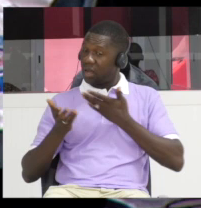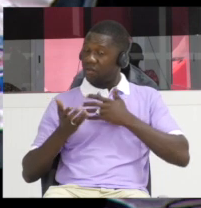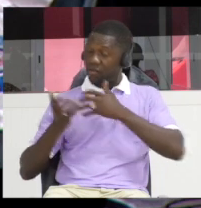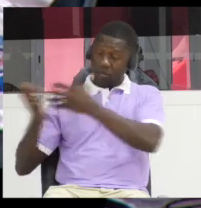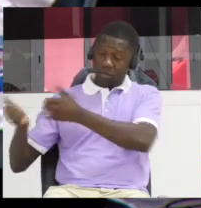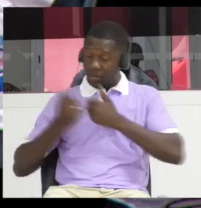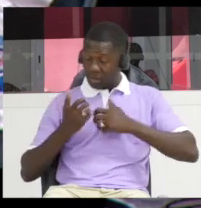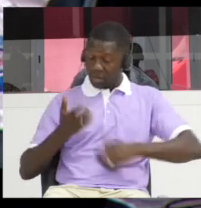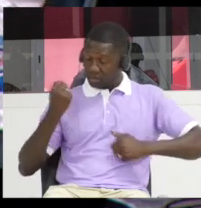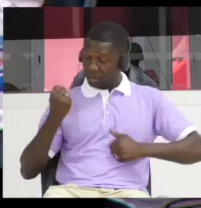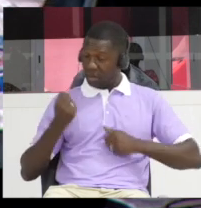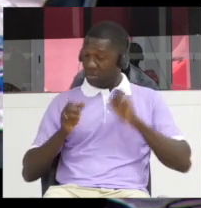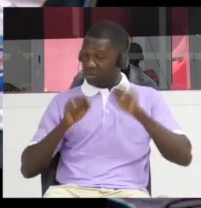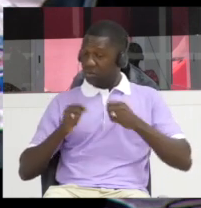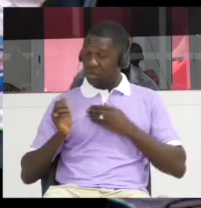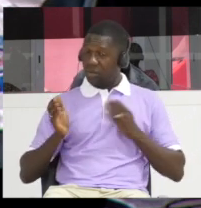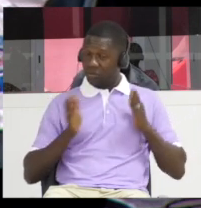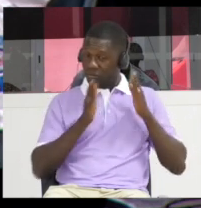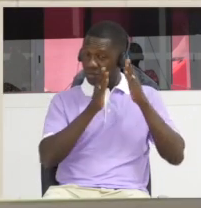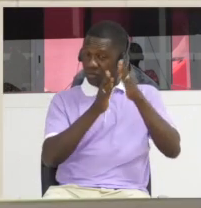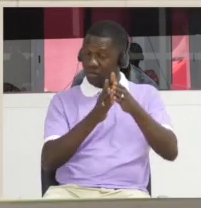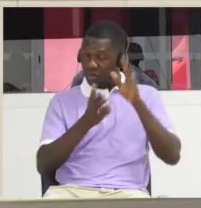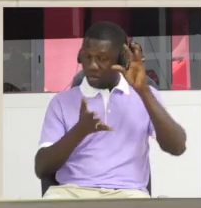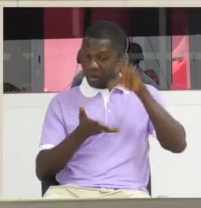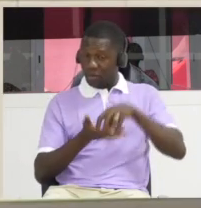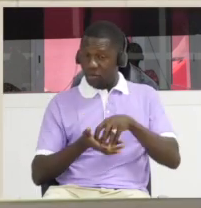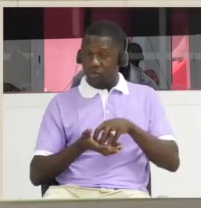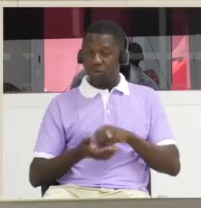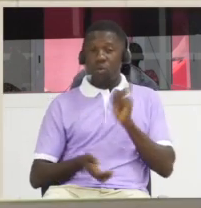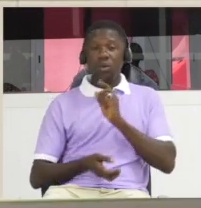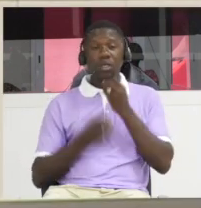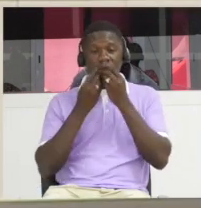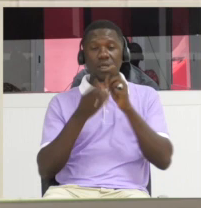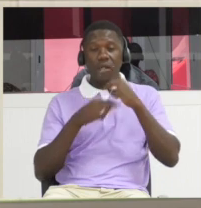heavy weapons and could possibly be heading towards Banjul? What did he say to that?